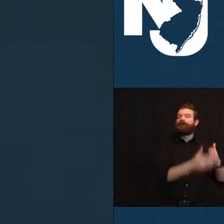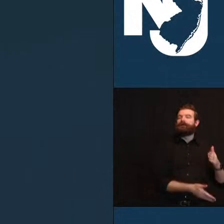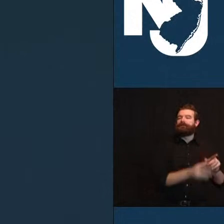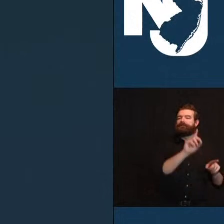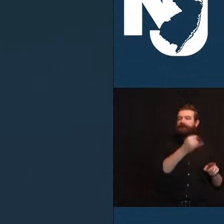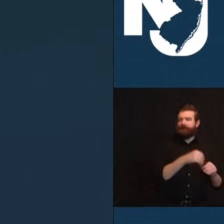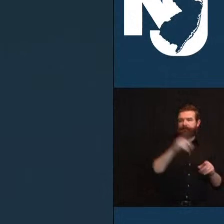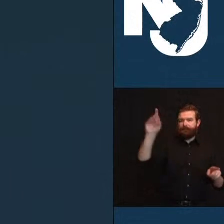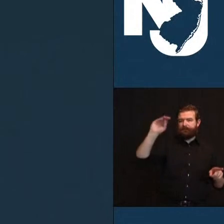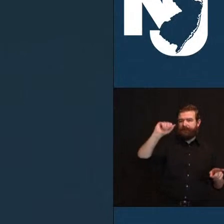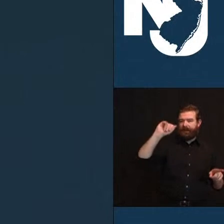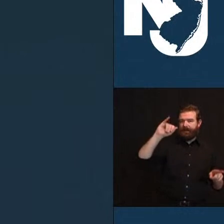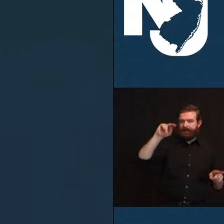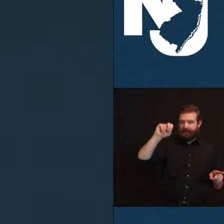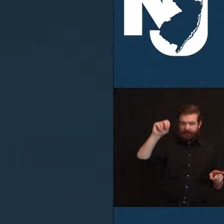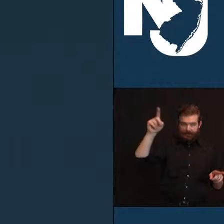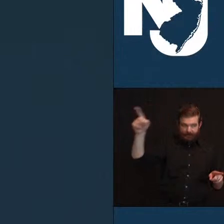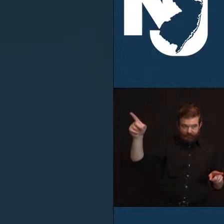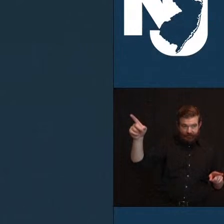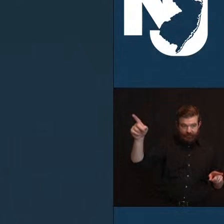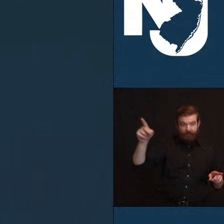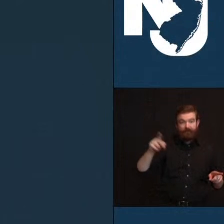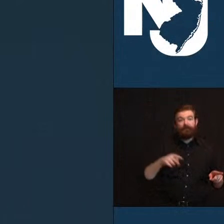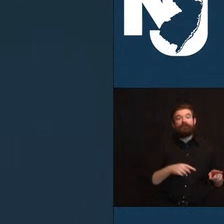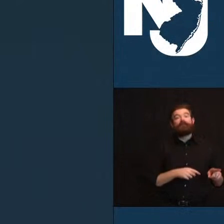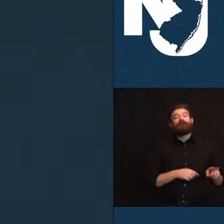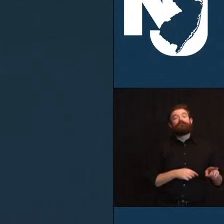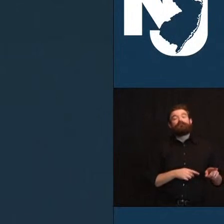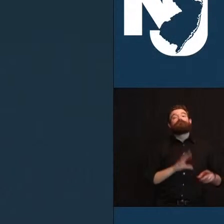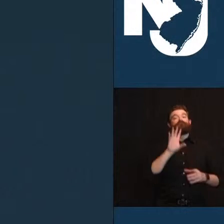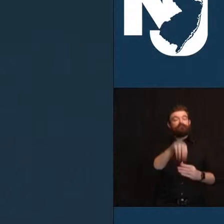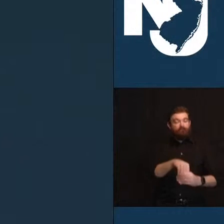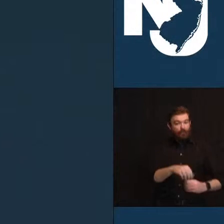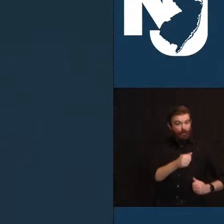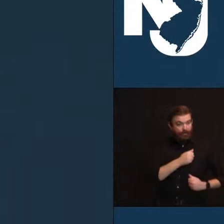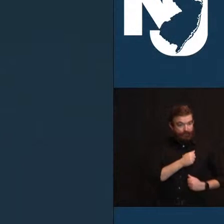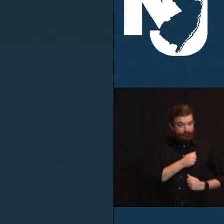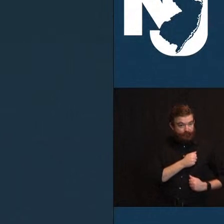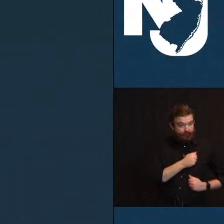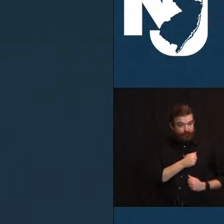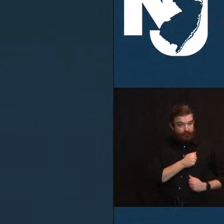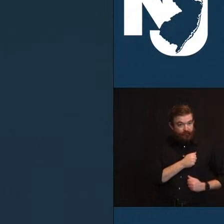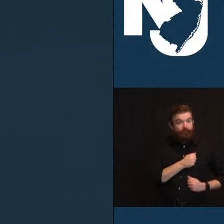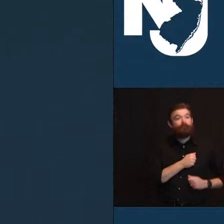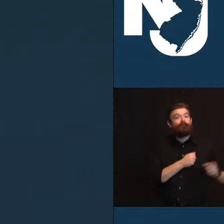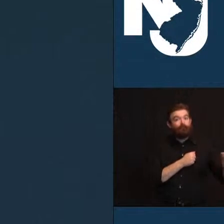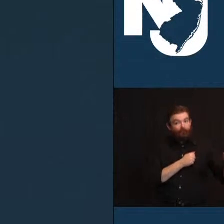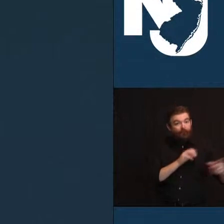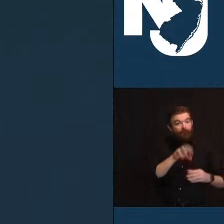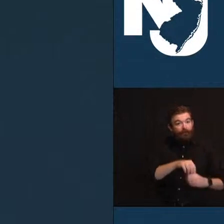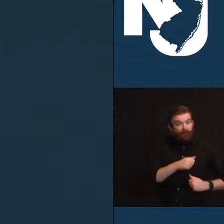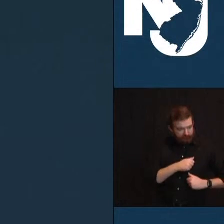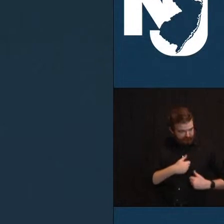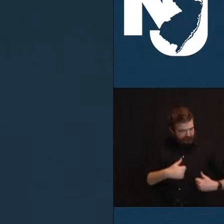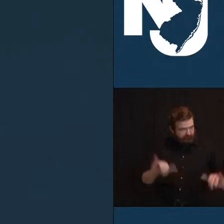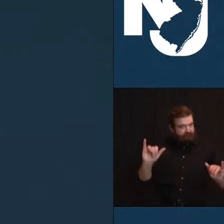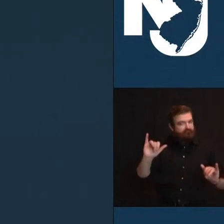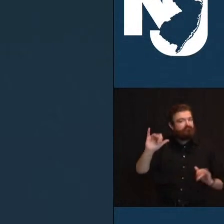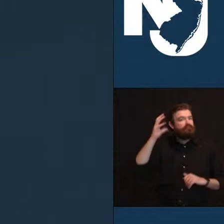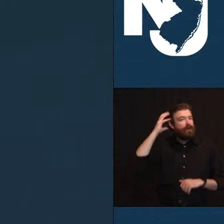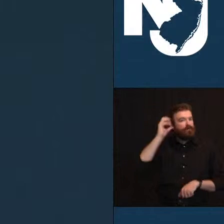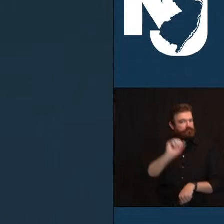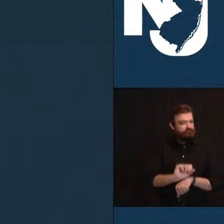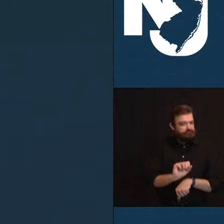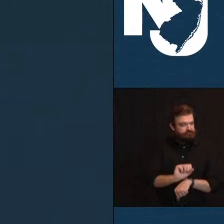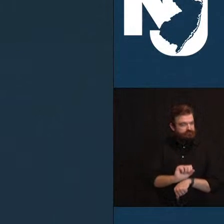1956 to 1958, he broadcast on Armed Forces Radio from his post in one of my former hometowns,